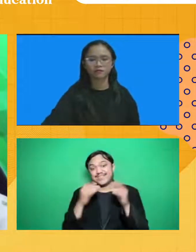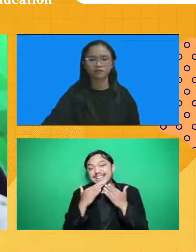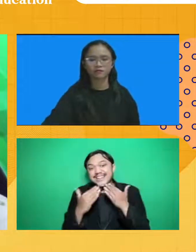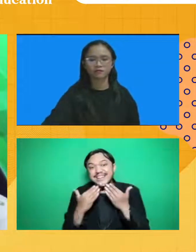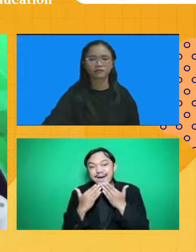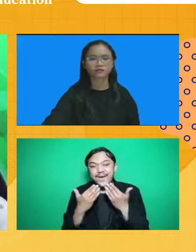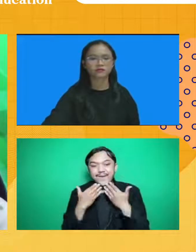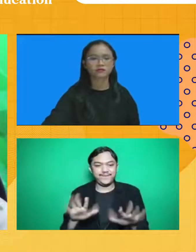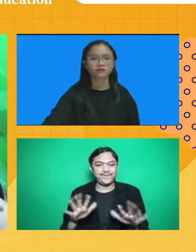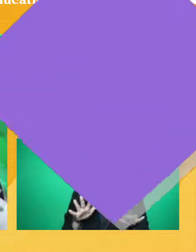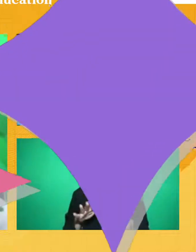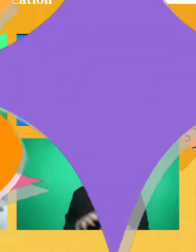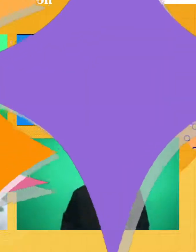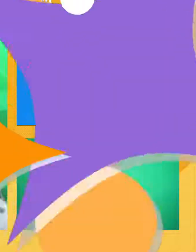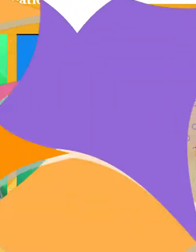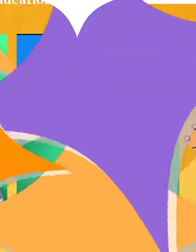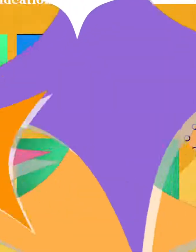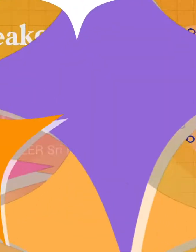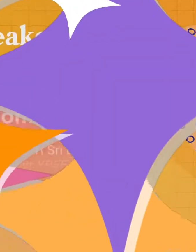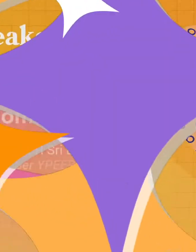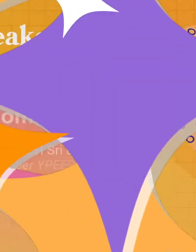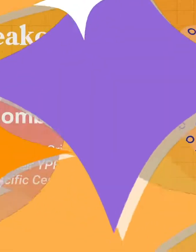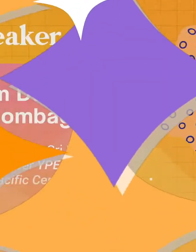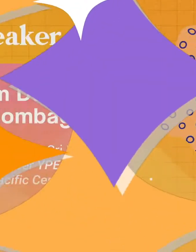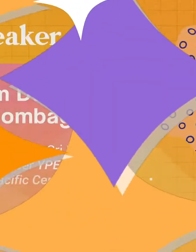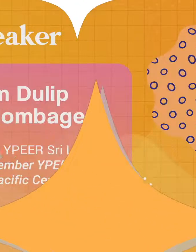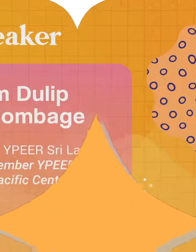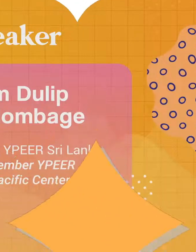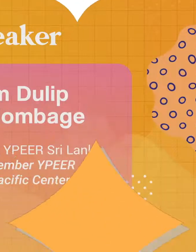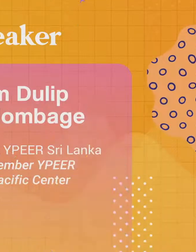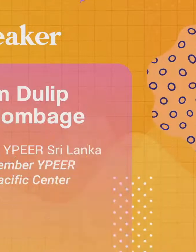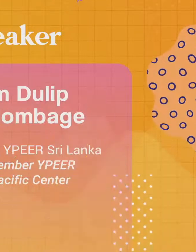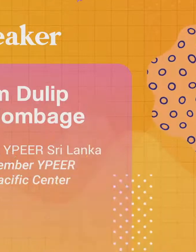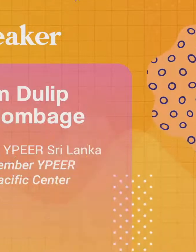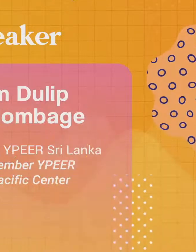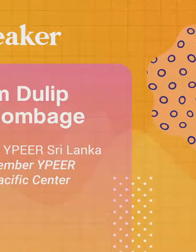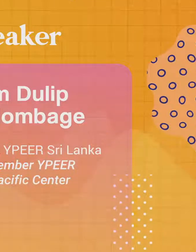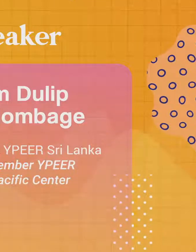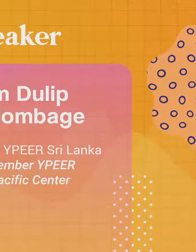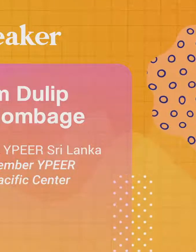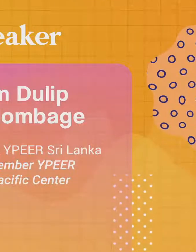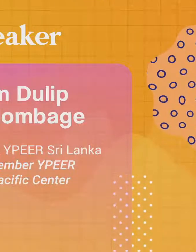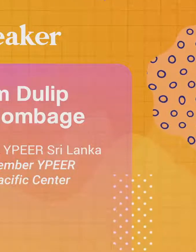Thank you very much, Ram. That's very